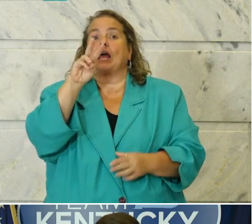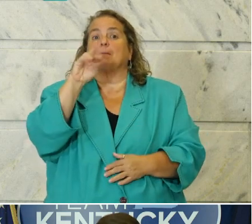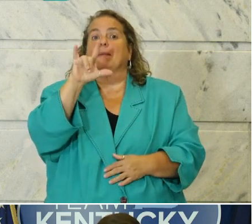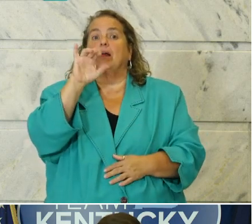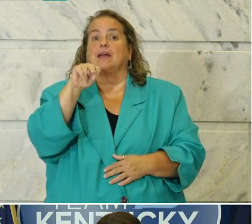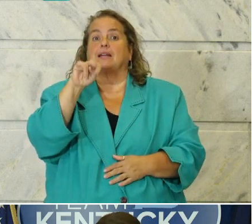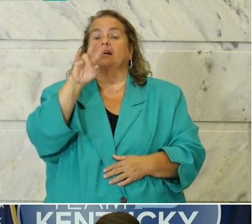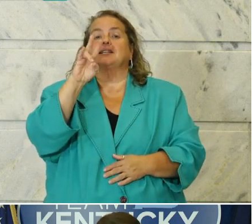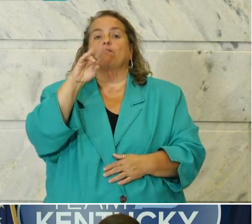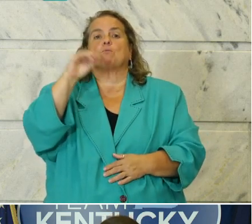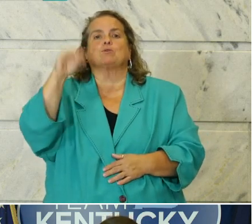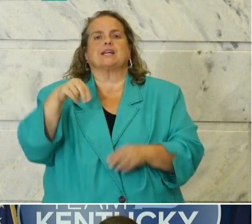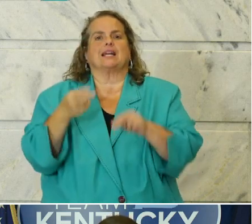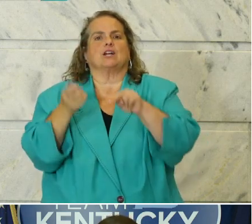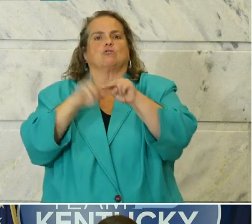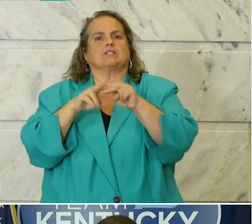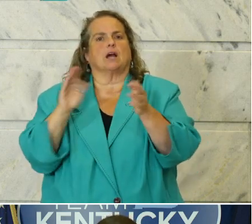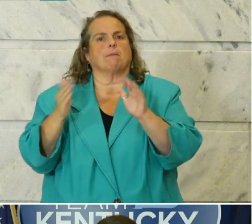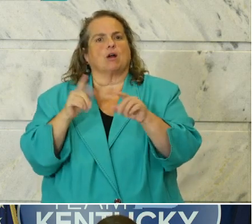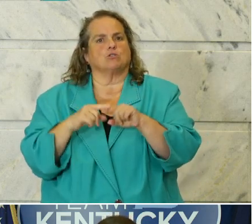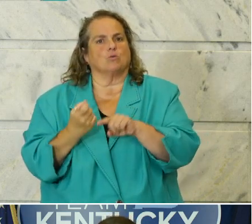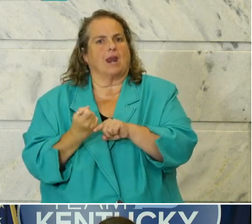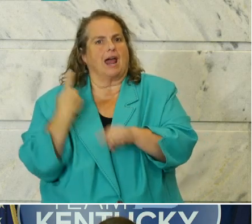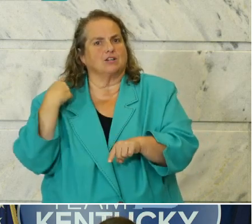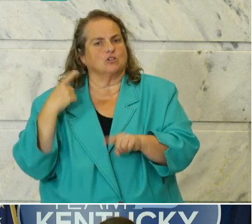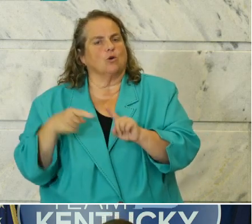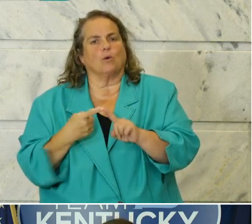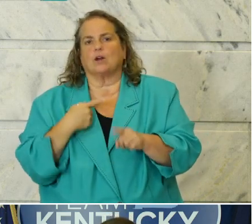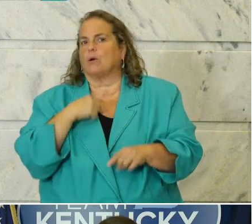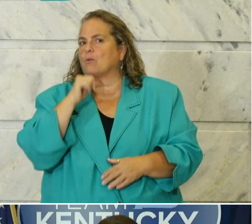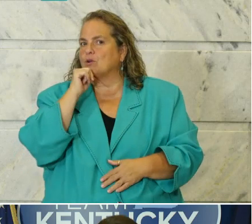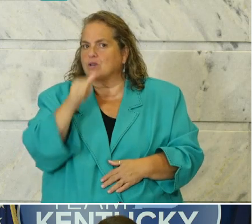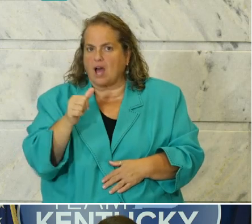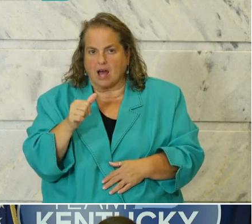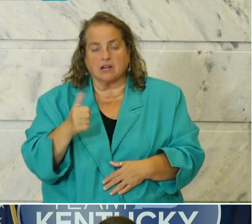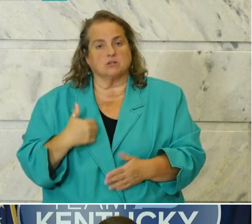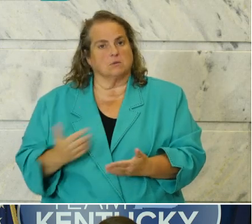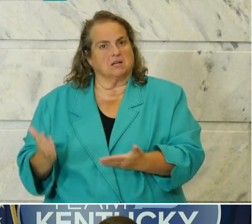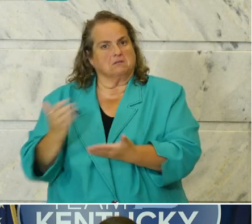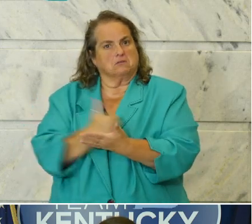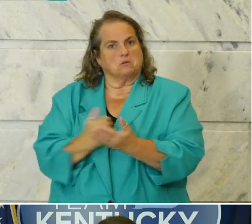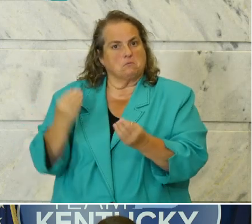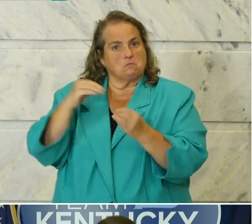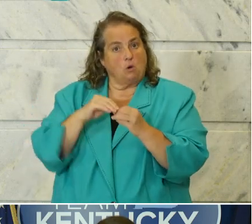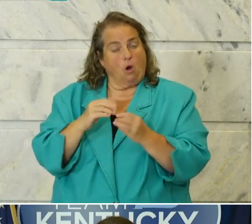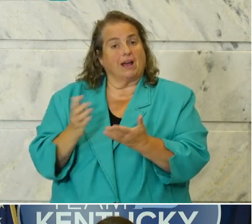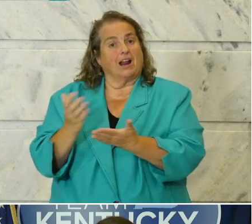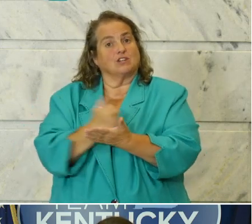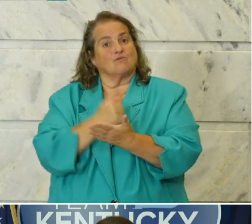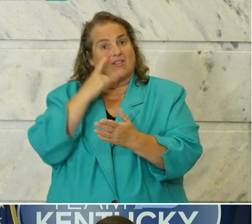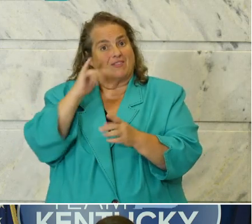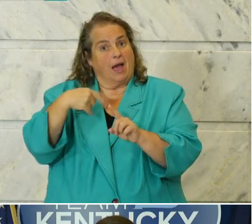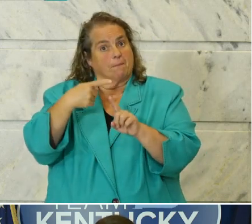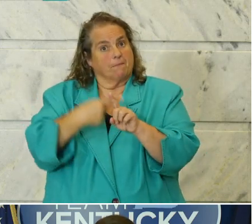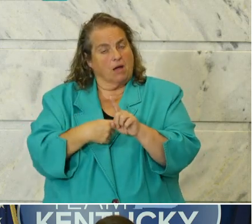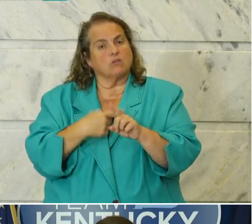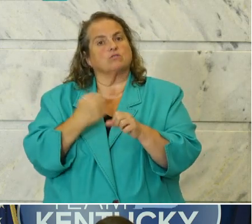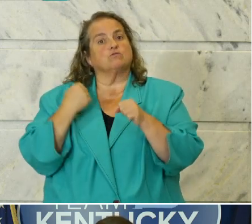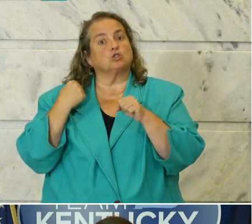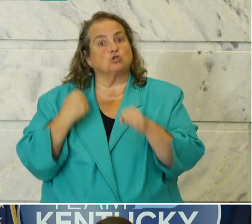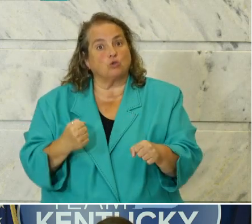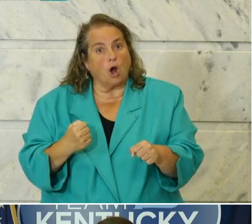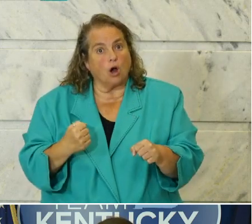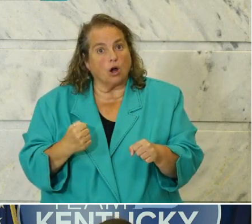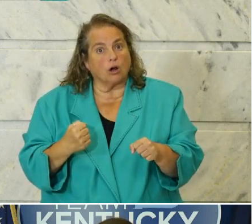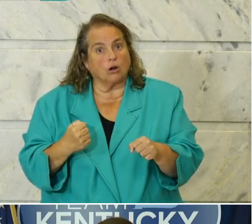to last year when we weren't dealing with this virus. Collections for the month were surprisingly strong given the general slowdown in consumer